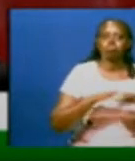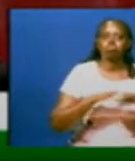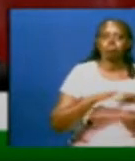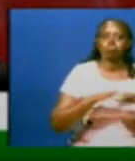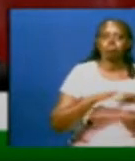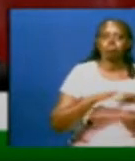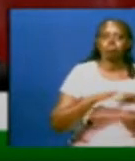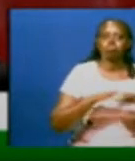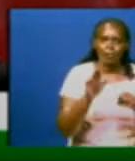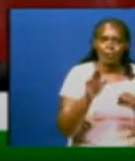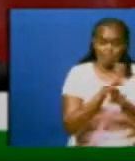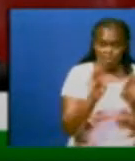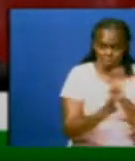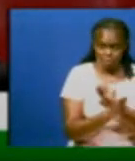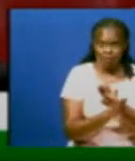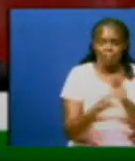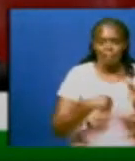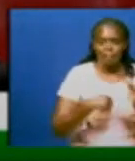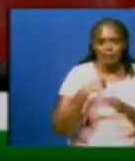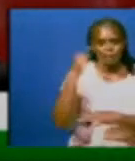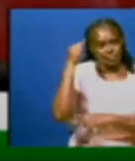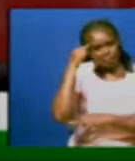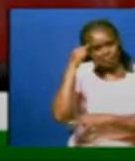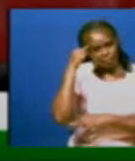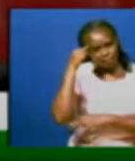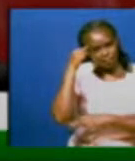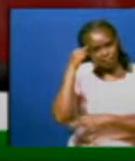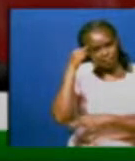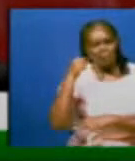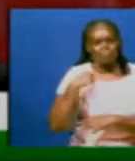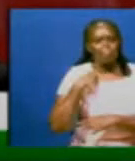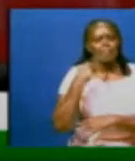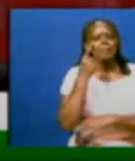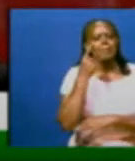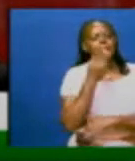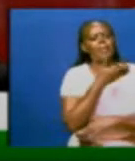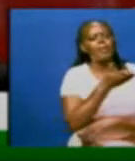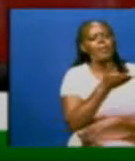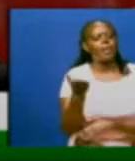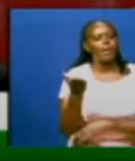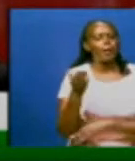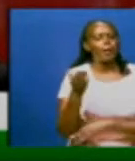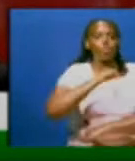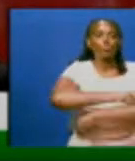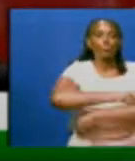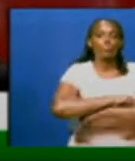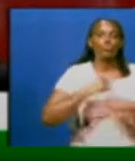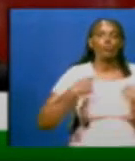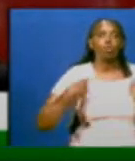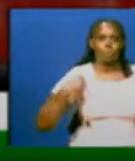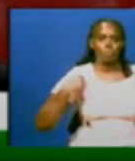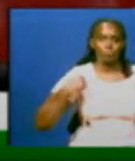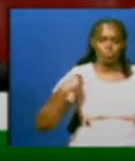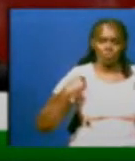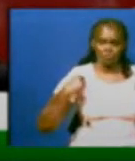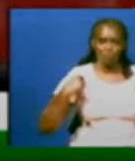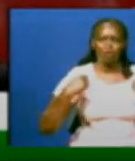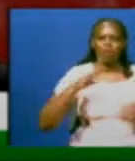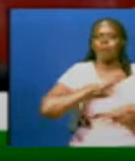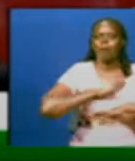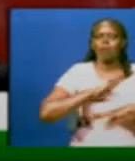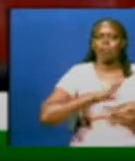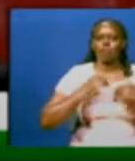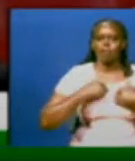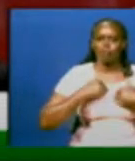think if uniform is what I see even around with some of the schools present, I think it's enough to have